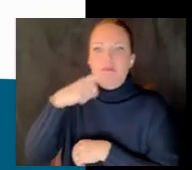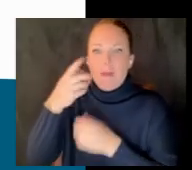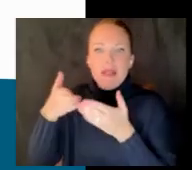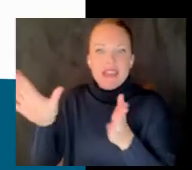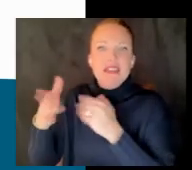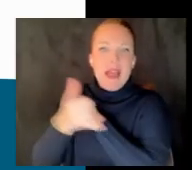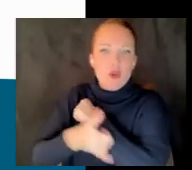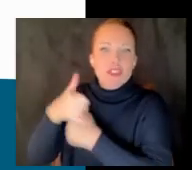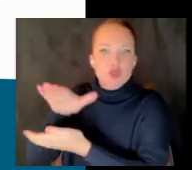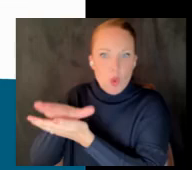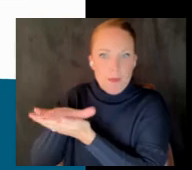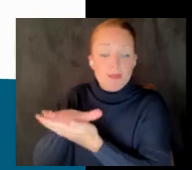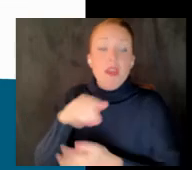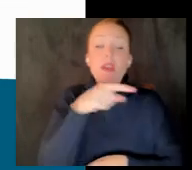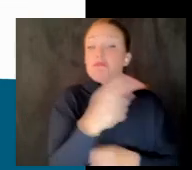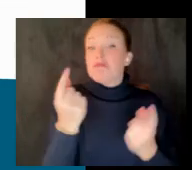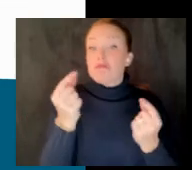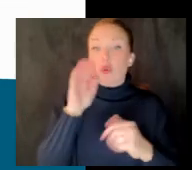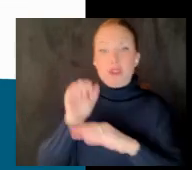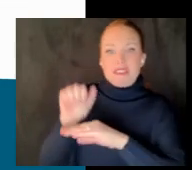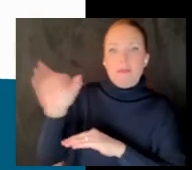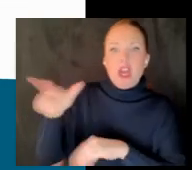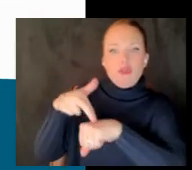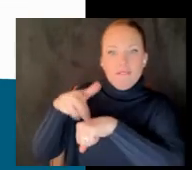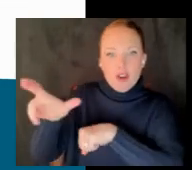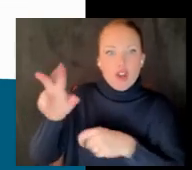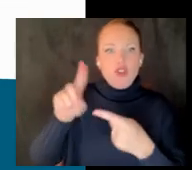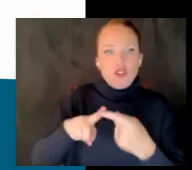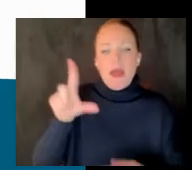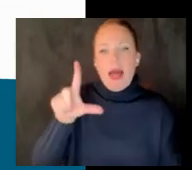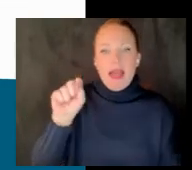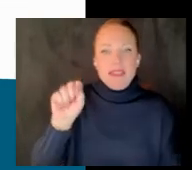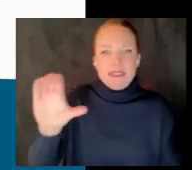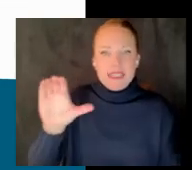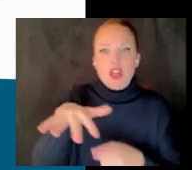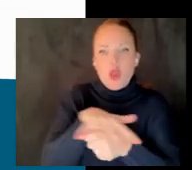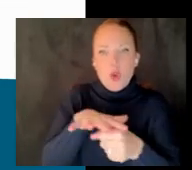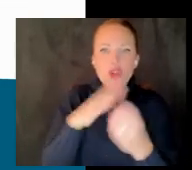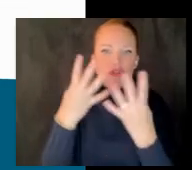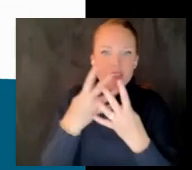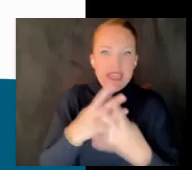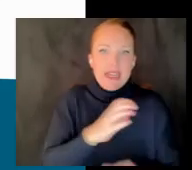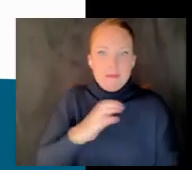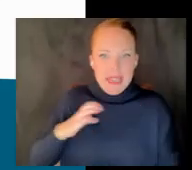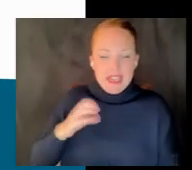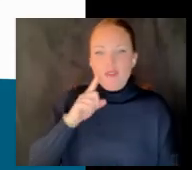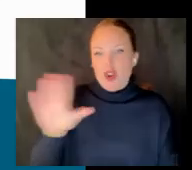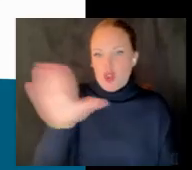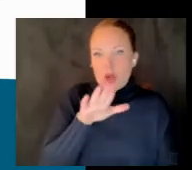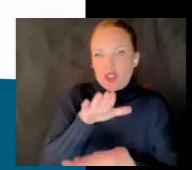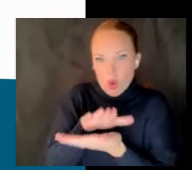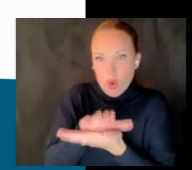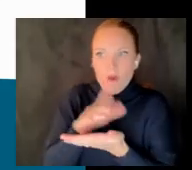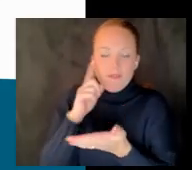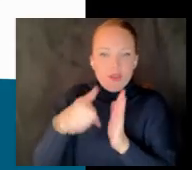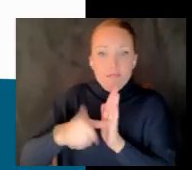a referral should be made to the local screening committee, or LSC, at your child's base school for review. Referrals can be made